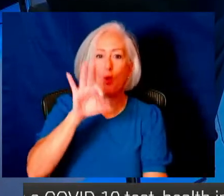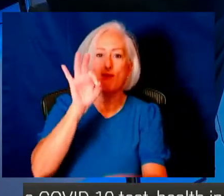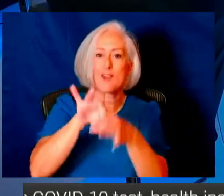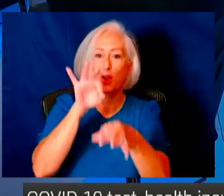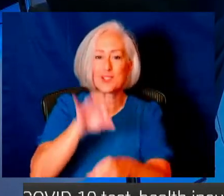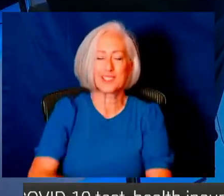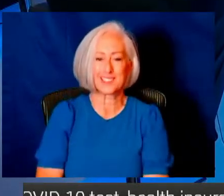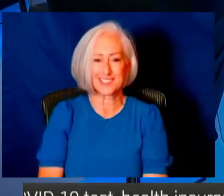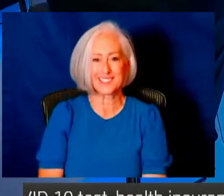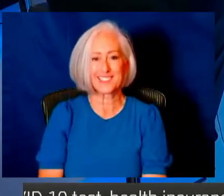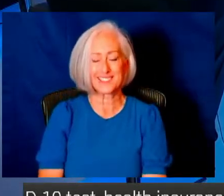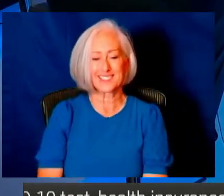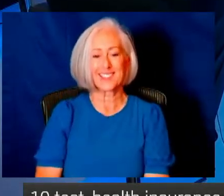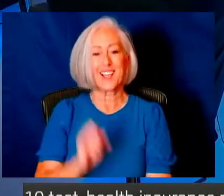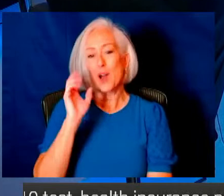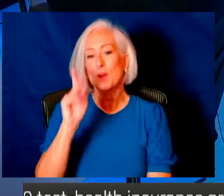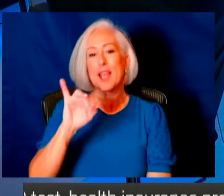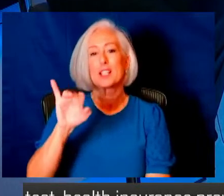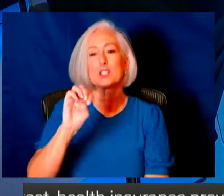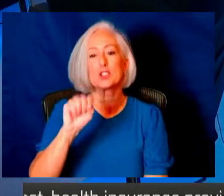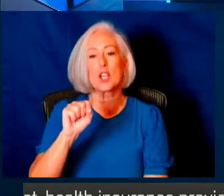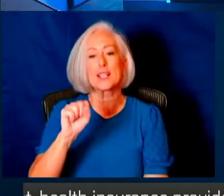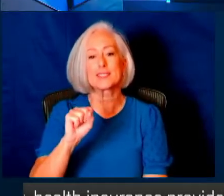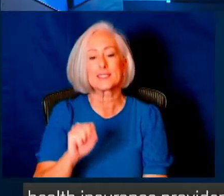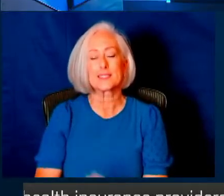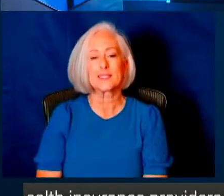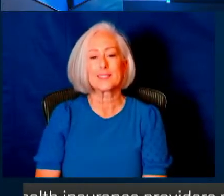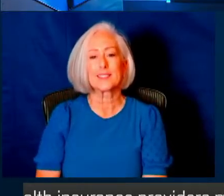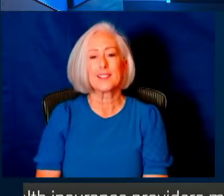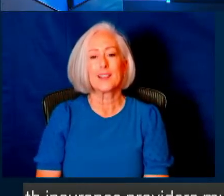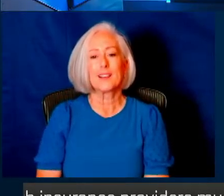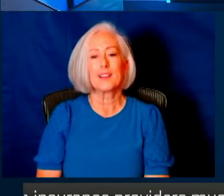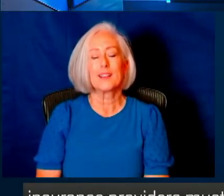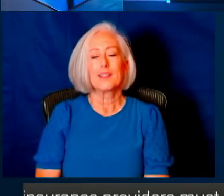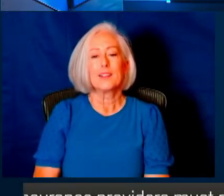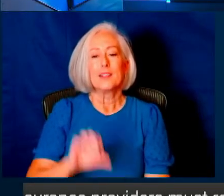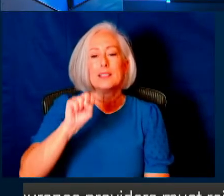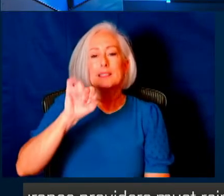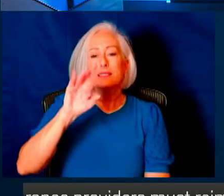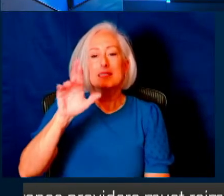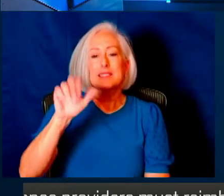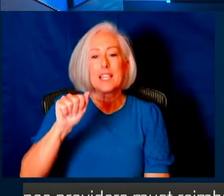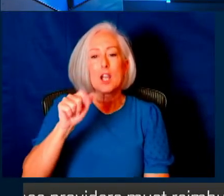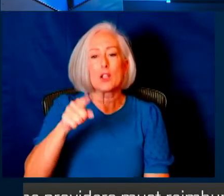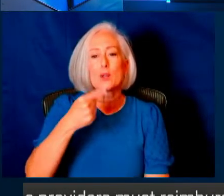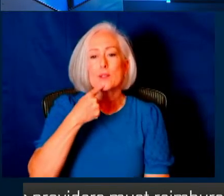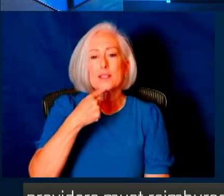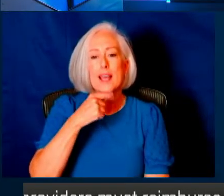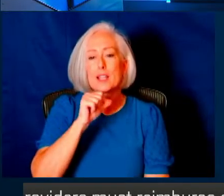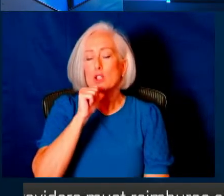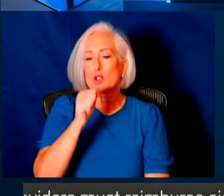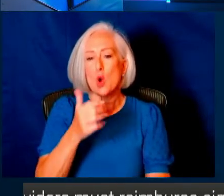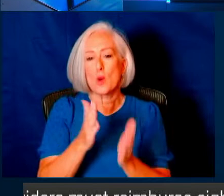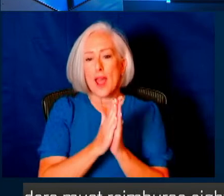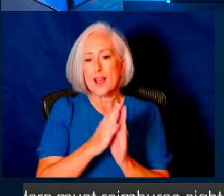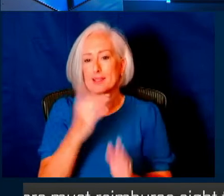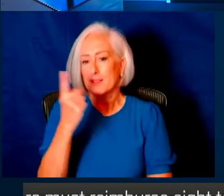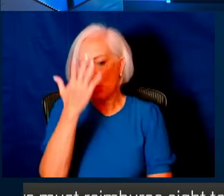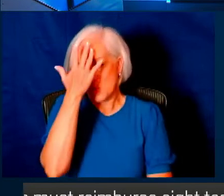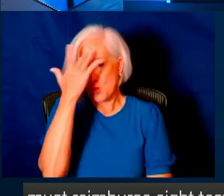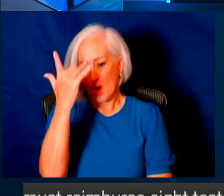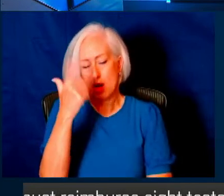All right. Jess. So Jen has a question. So Sierra, when you said don't ask someone why they've been